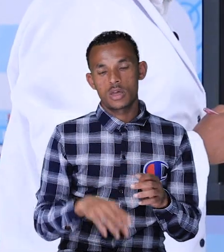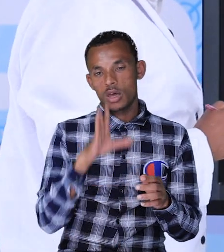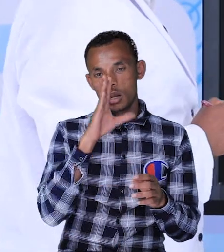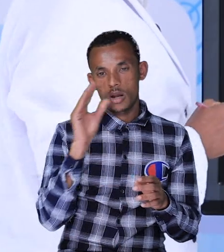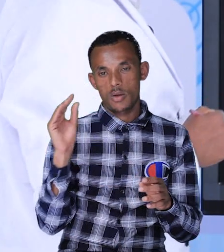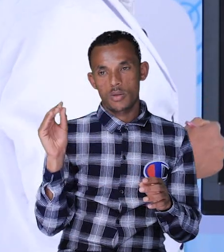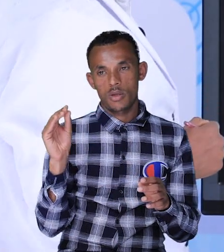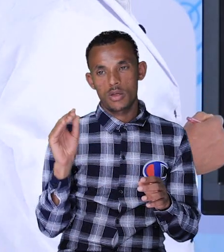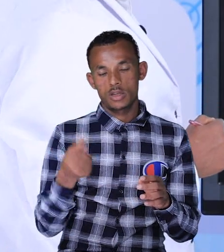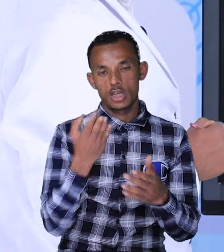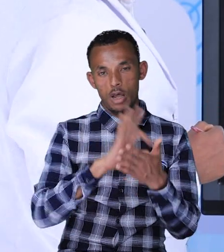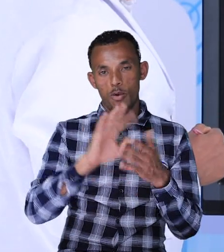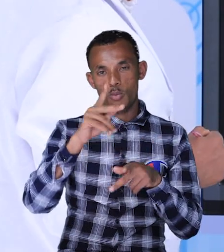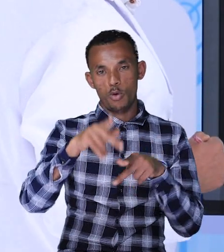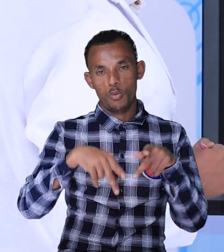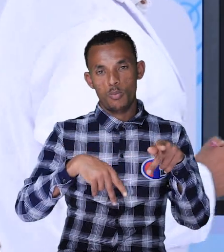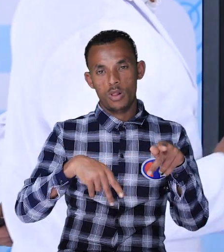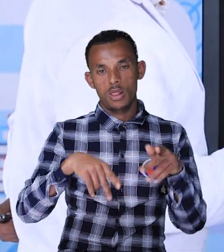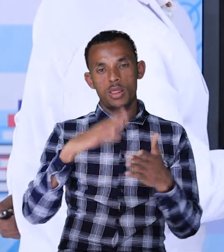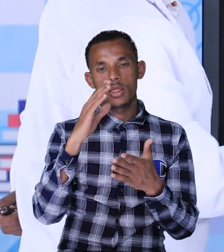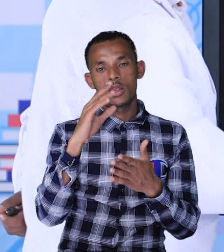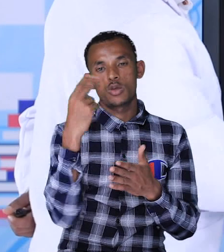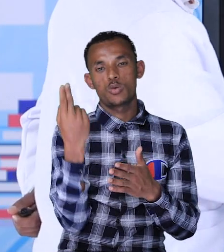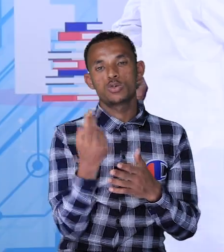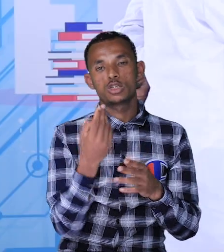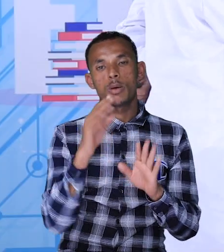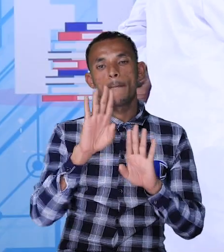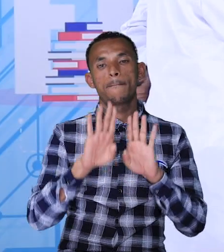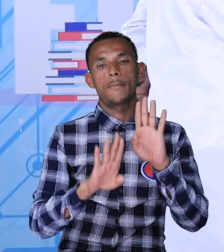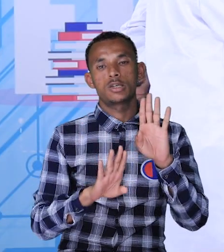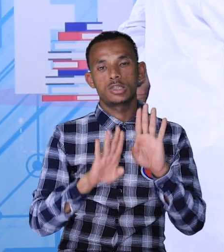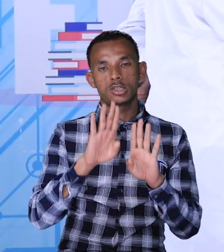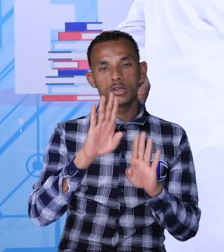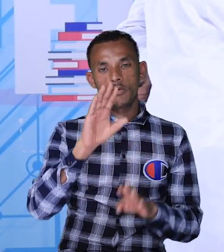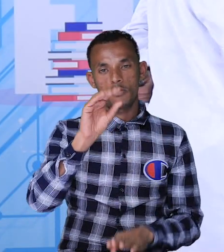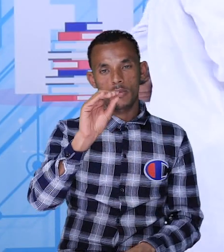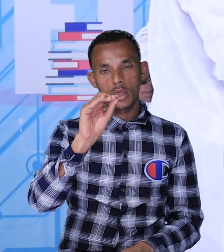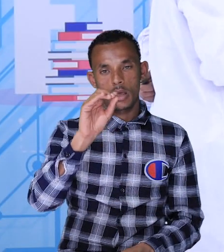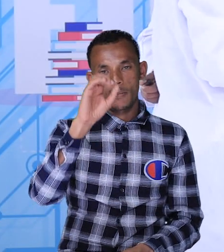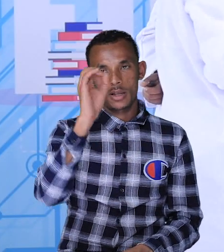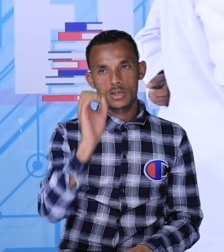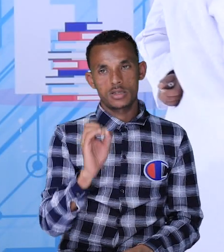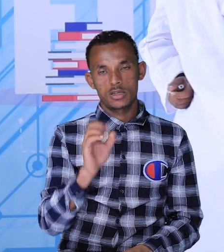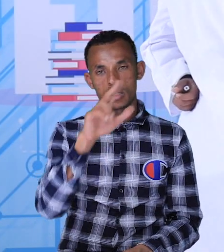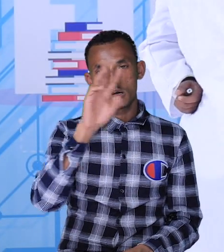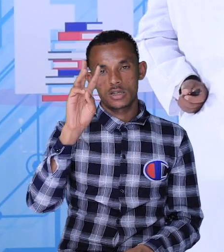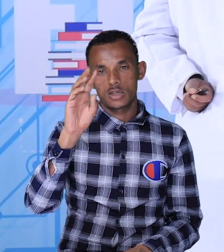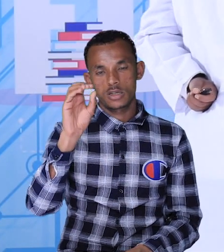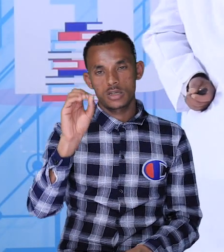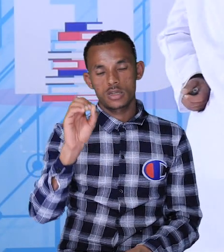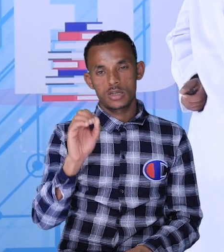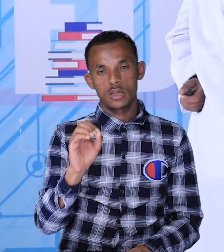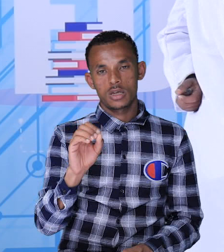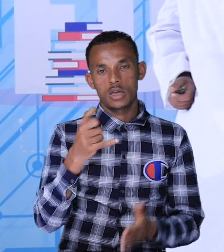And the number of people who take a bus, it is 50%. So 50% of 360, yes, it's